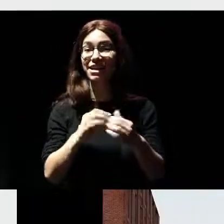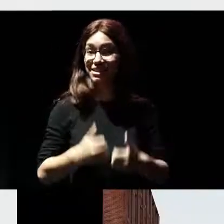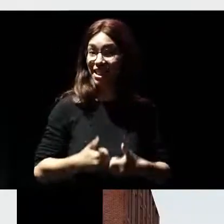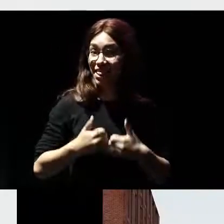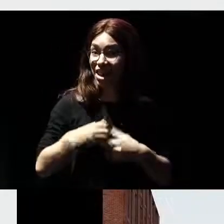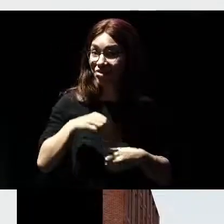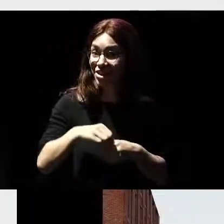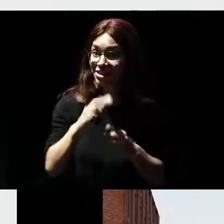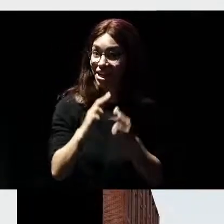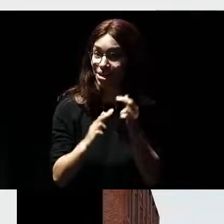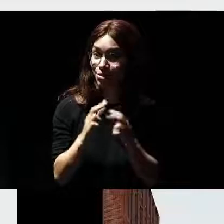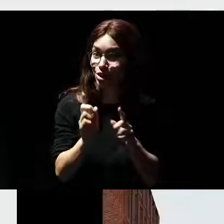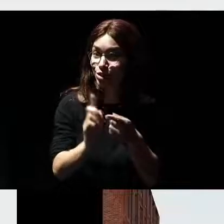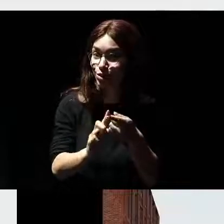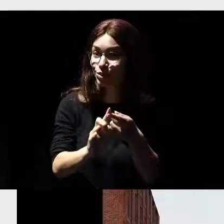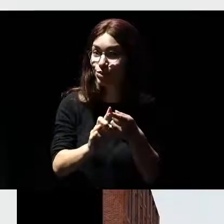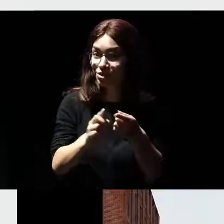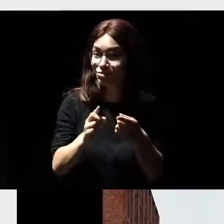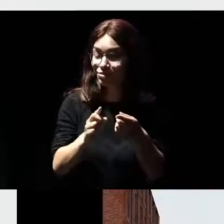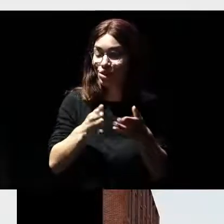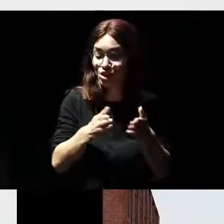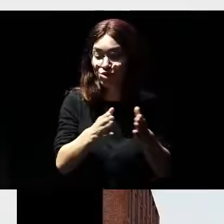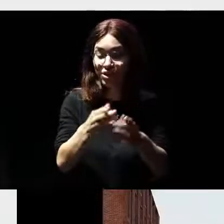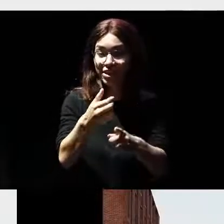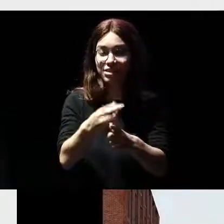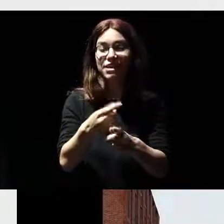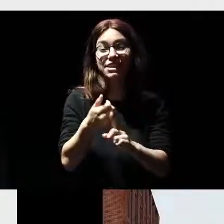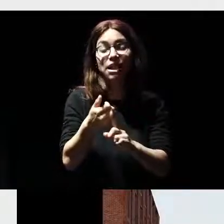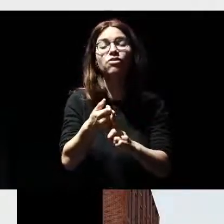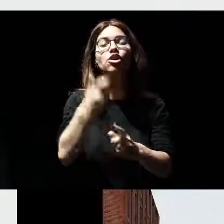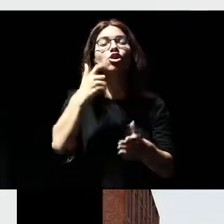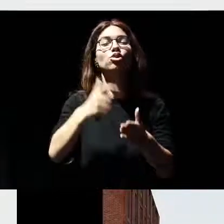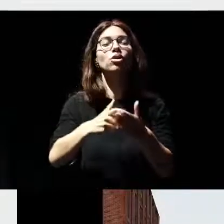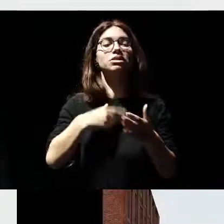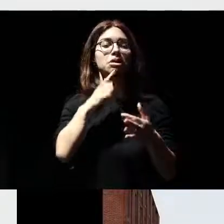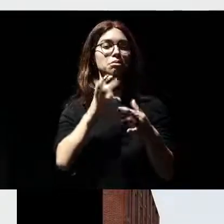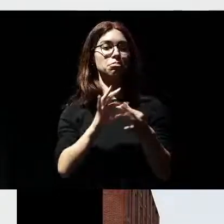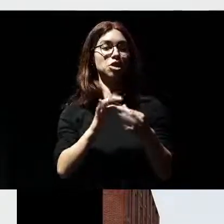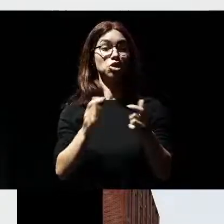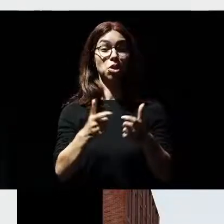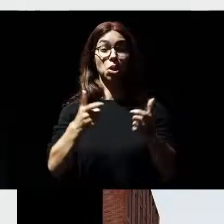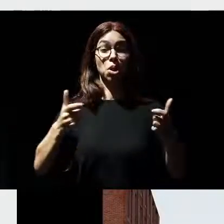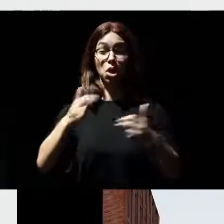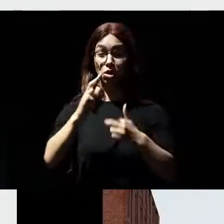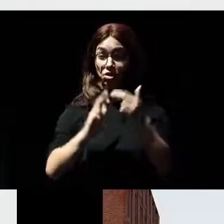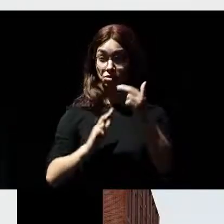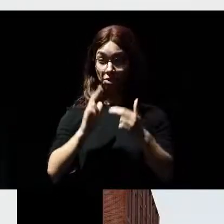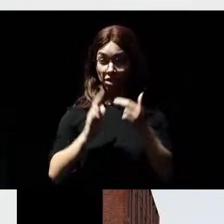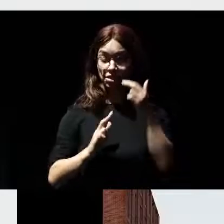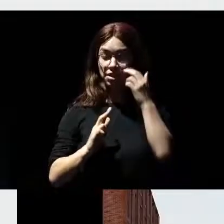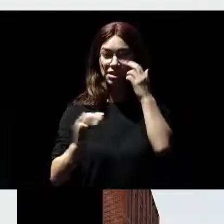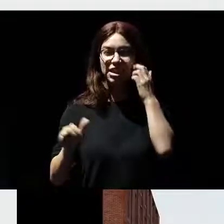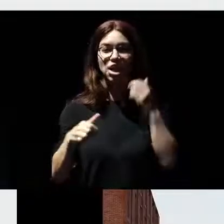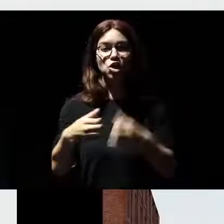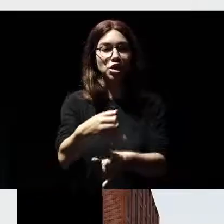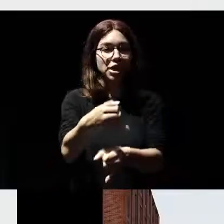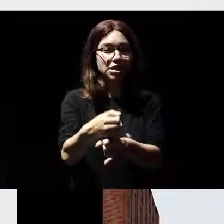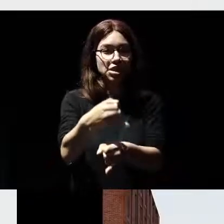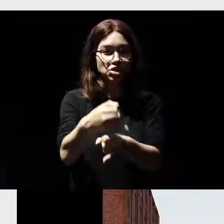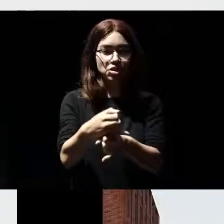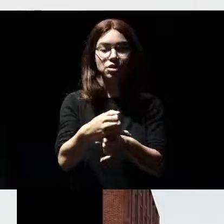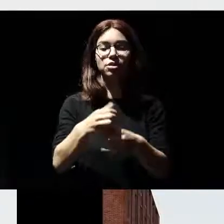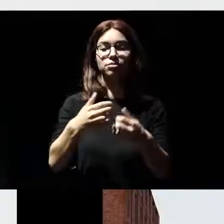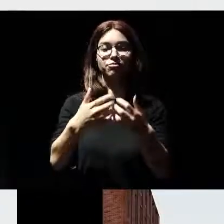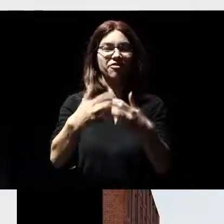inside the building to the street. I mentioned that large brick building and another one of the post-industrial